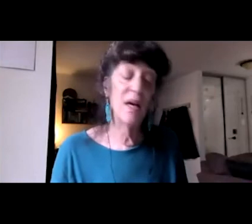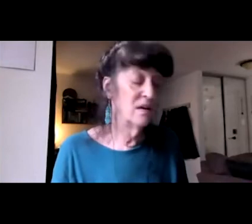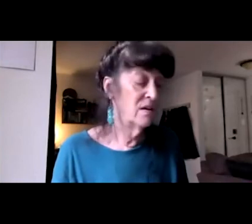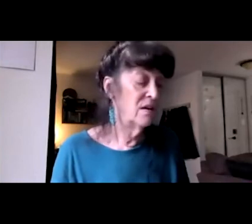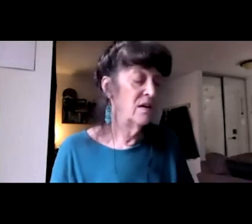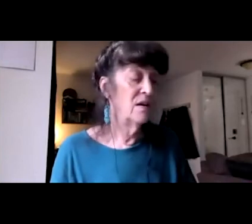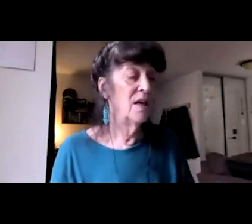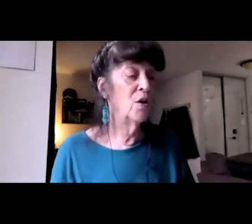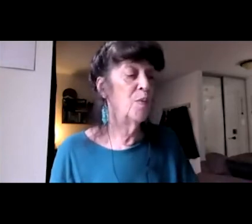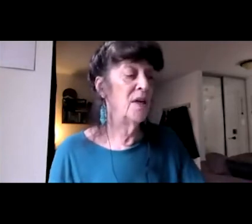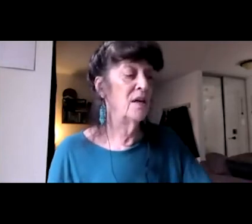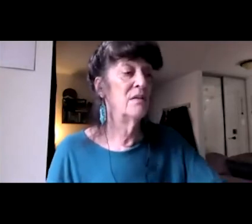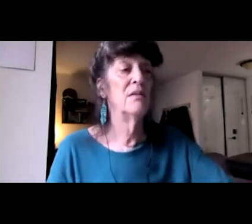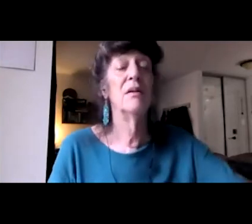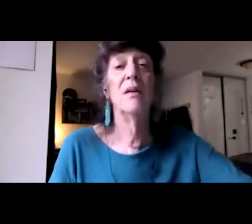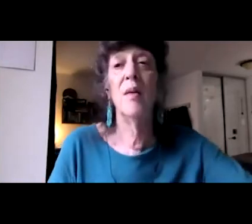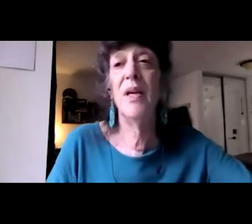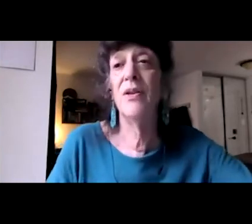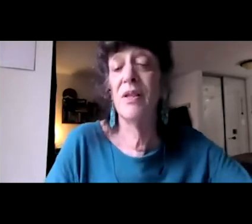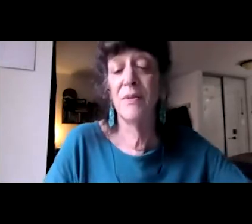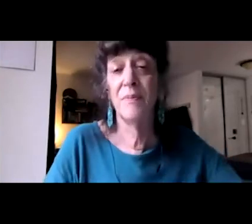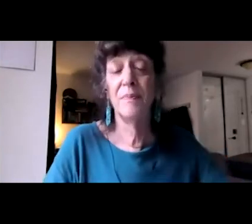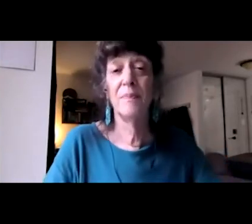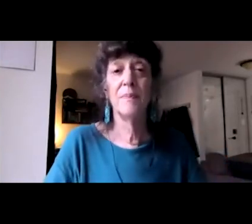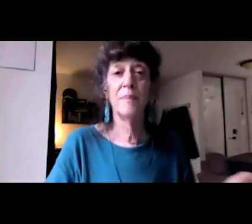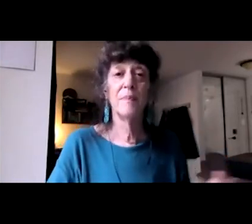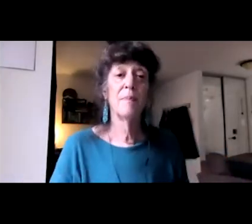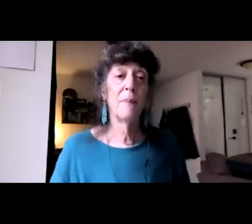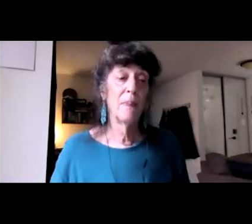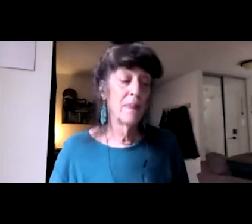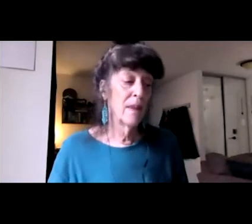awake. An opening appears.